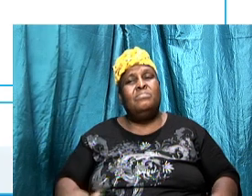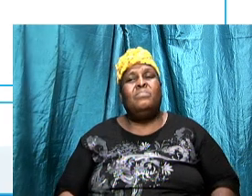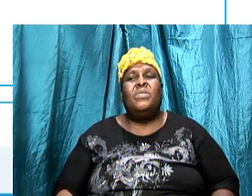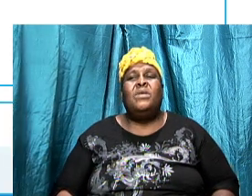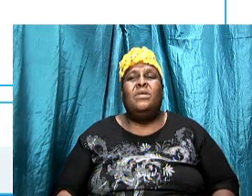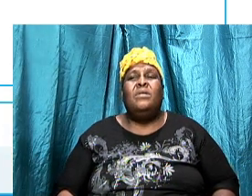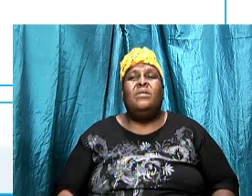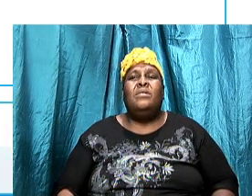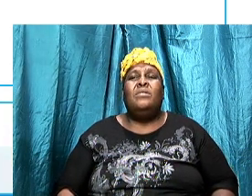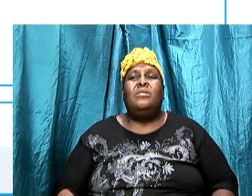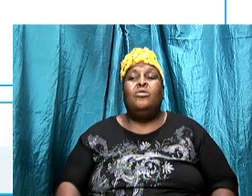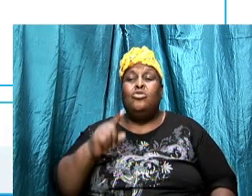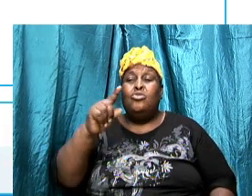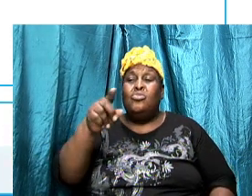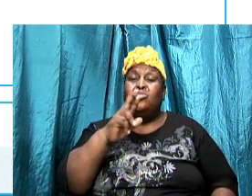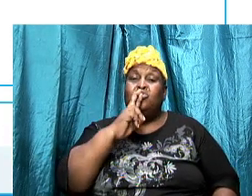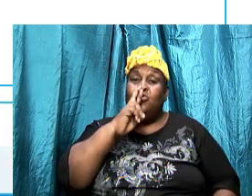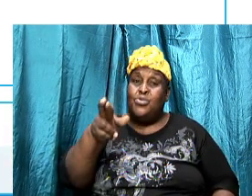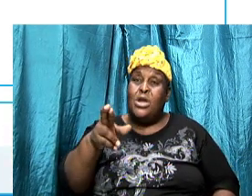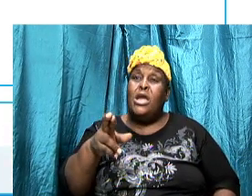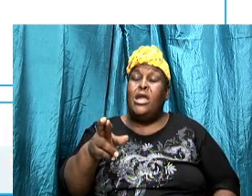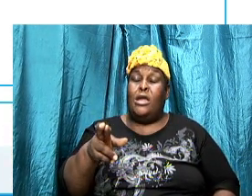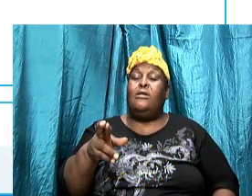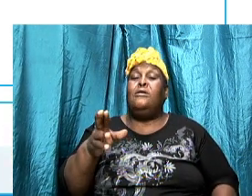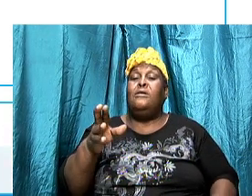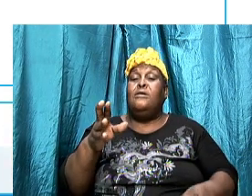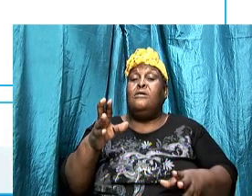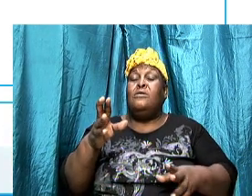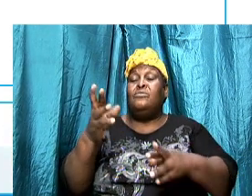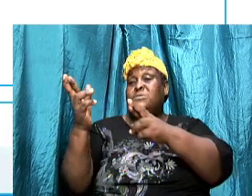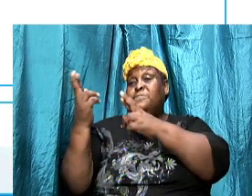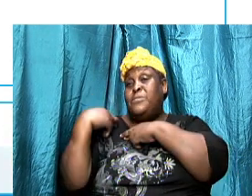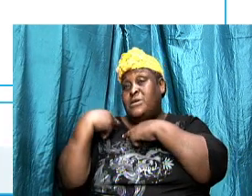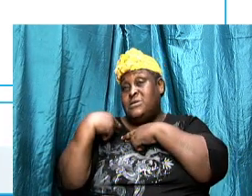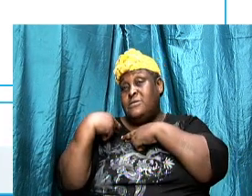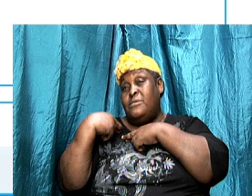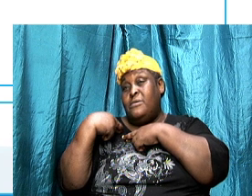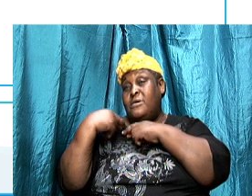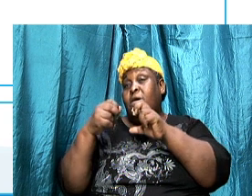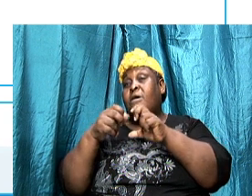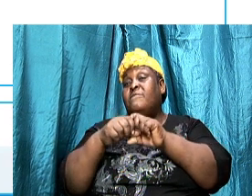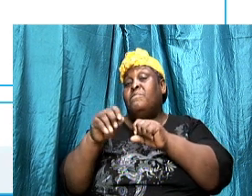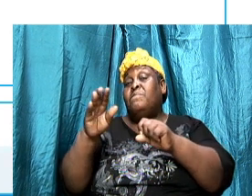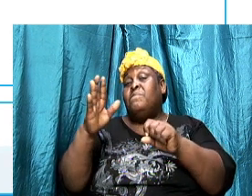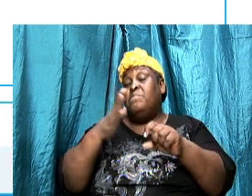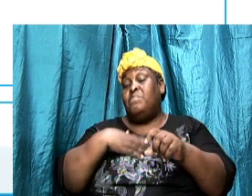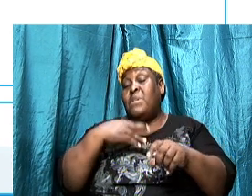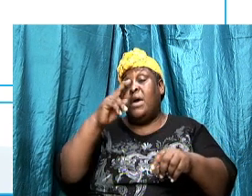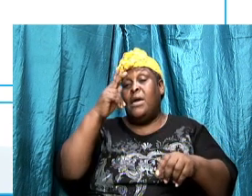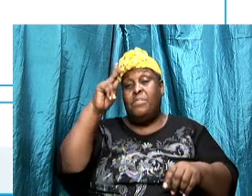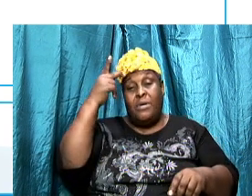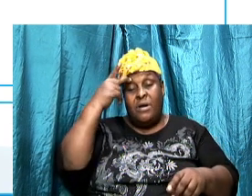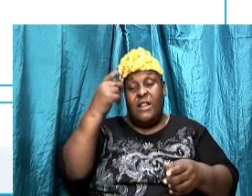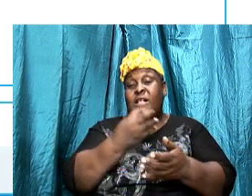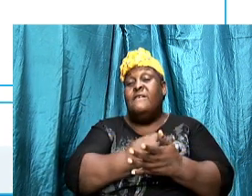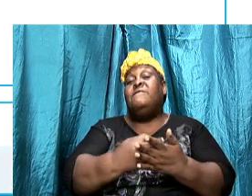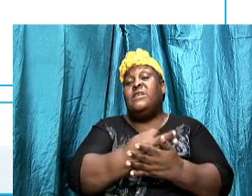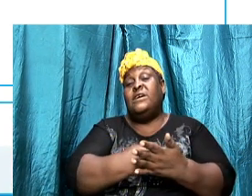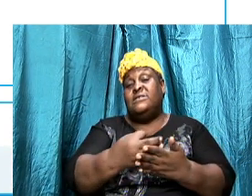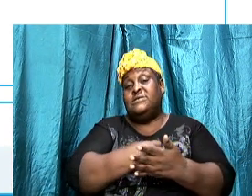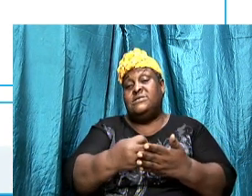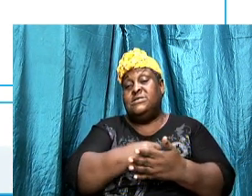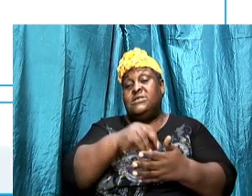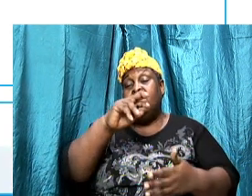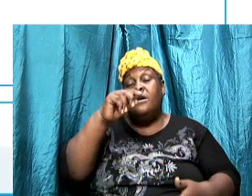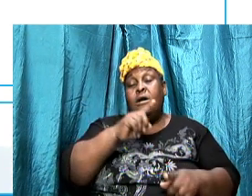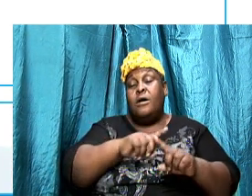You should really take care of my finances. But Paul said, you know, but I don't want that. He said he doesn't want that.